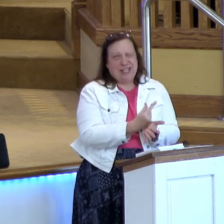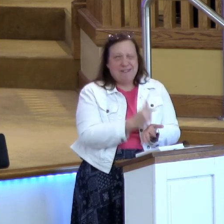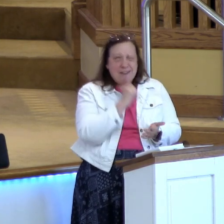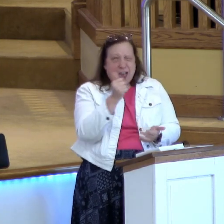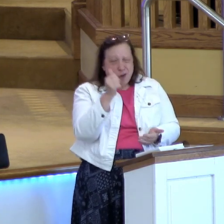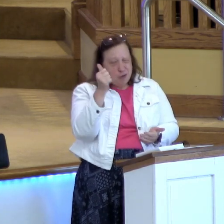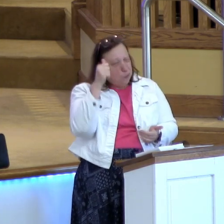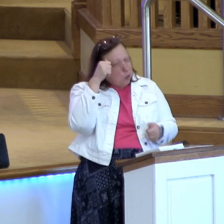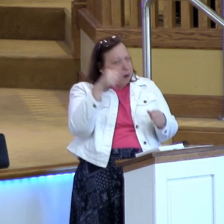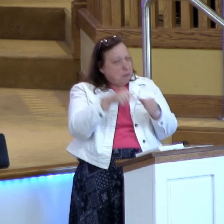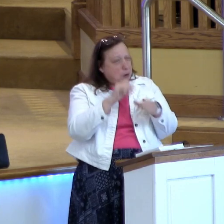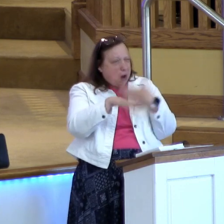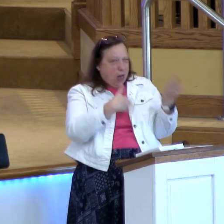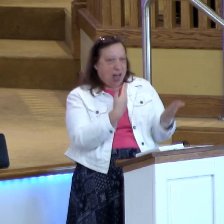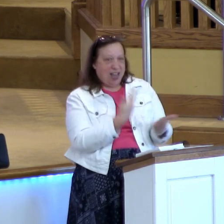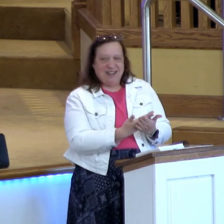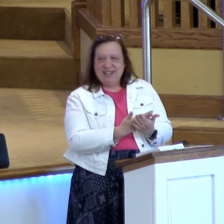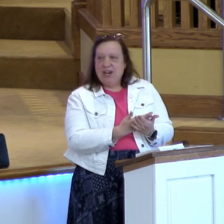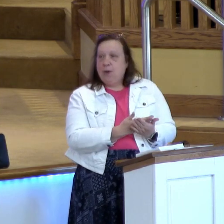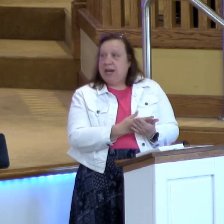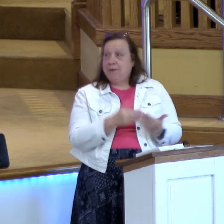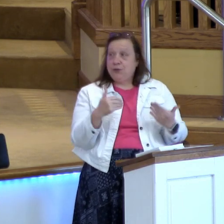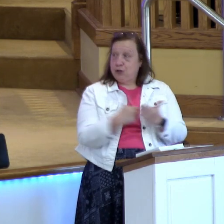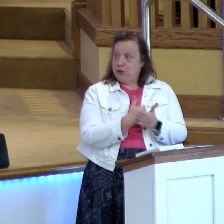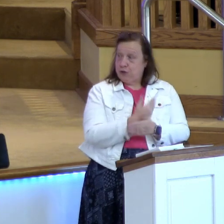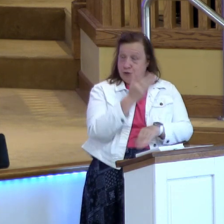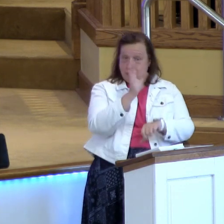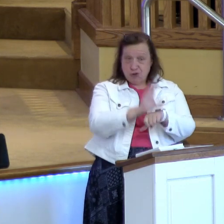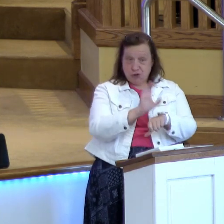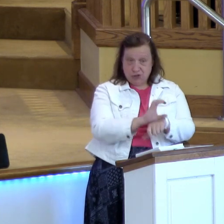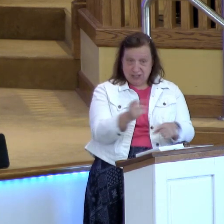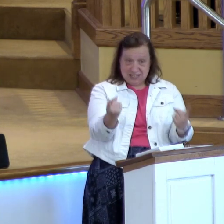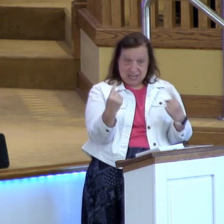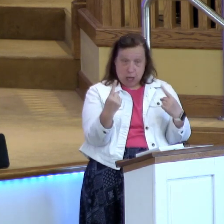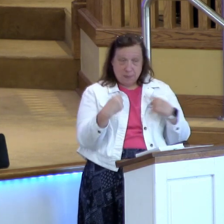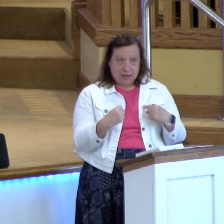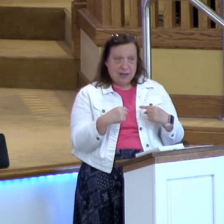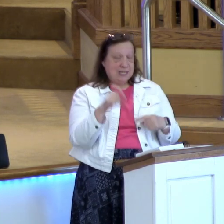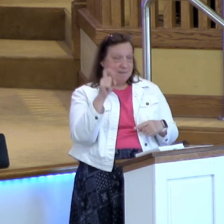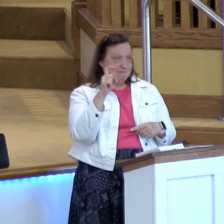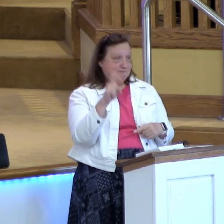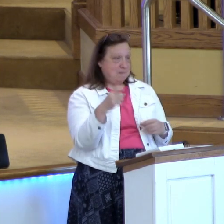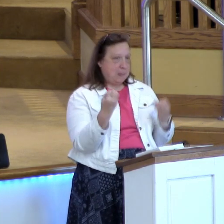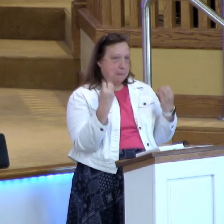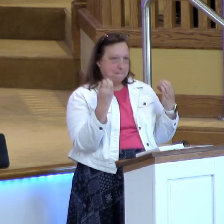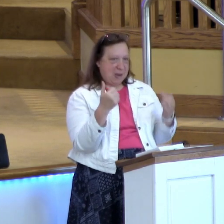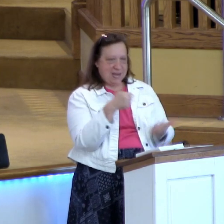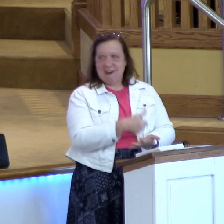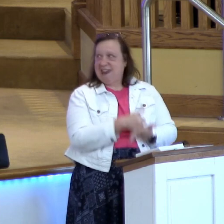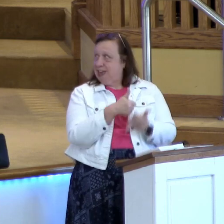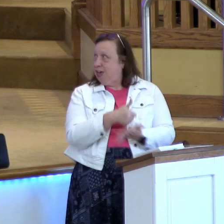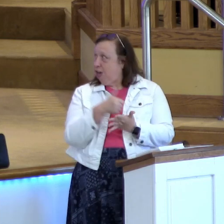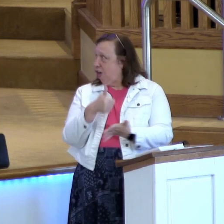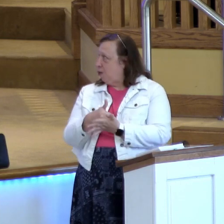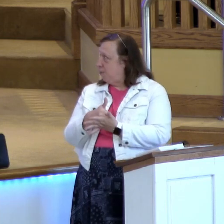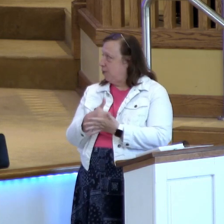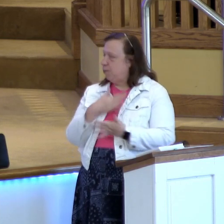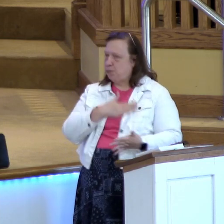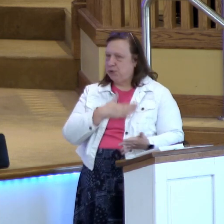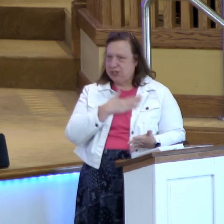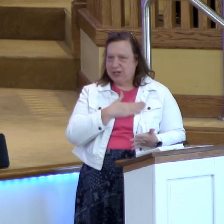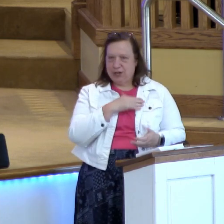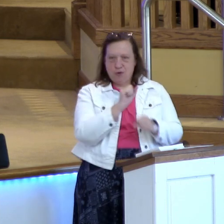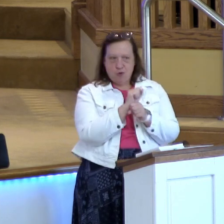great. And we have some new churches coming, so we'll be praying for that. A lot of people will be hands on deck. Looking forward to a great, great youth conference. And appreciate all the work that's already gone into